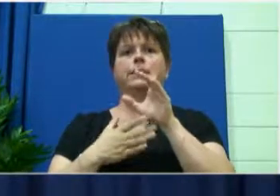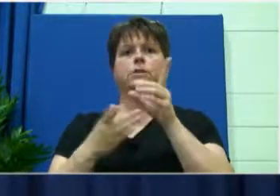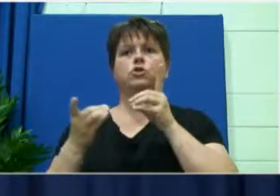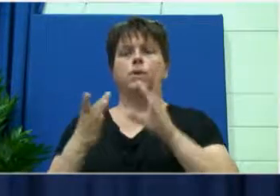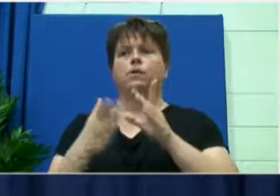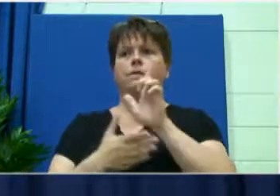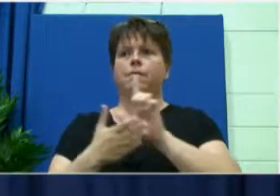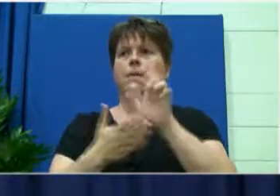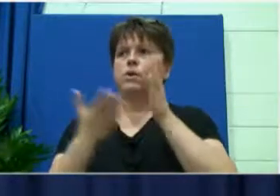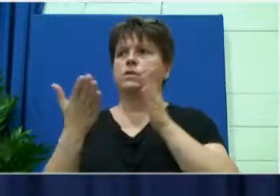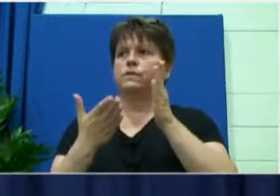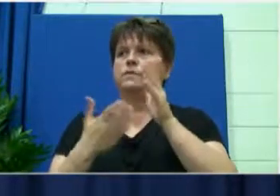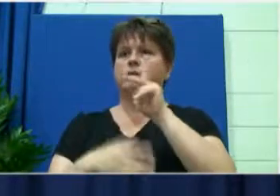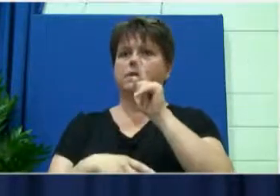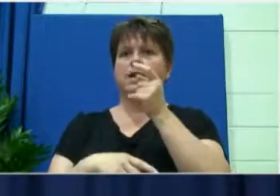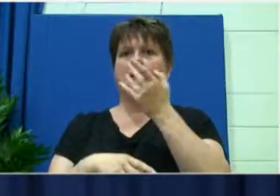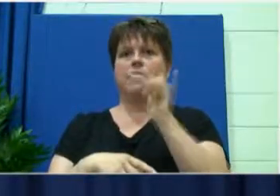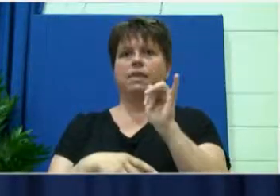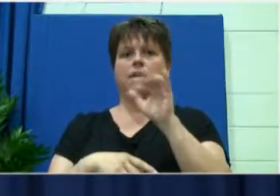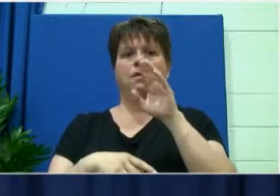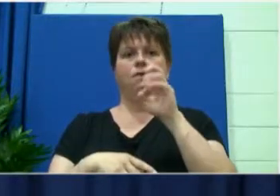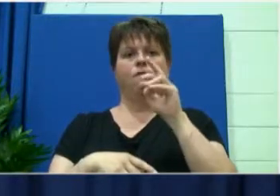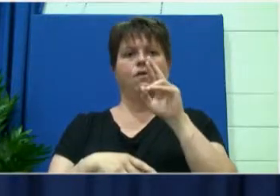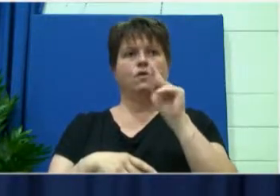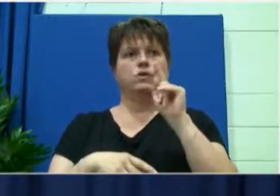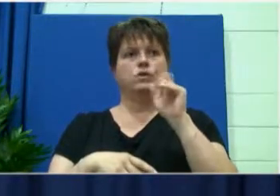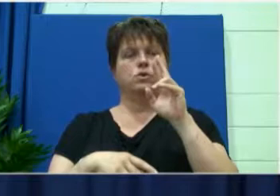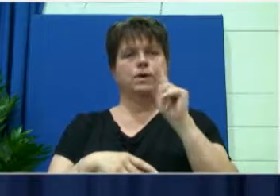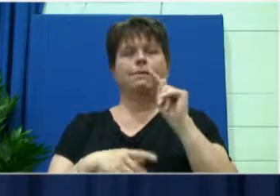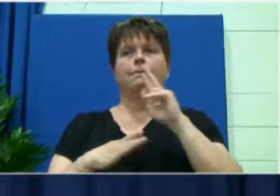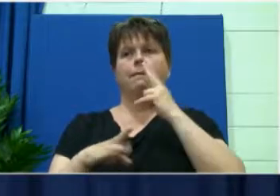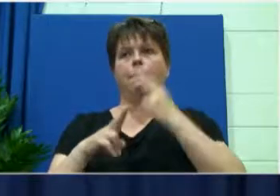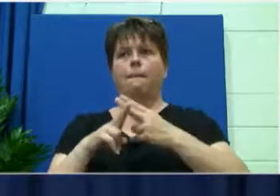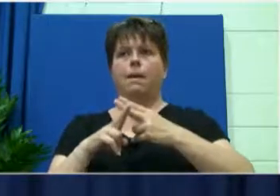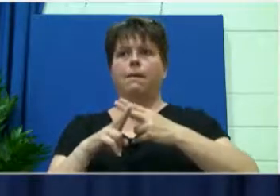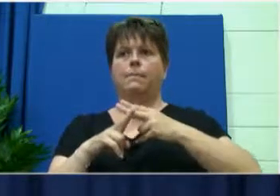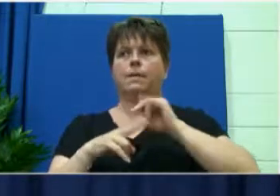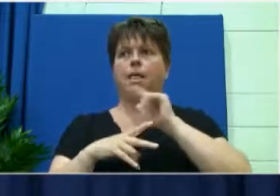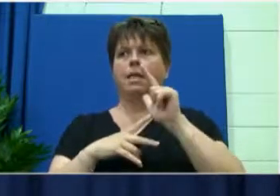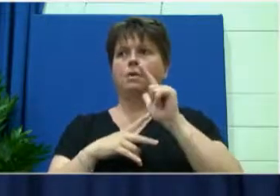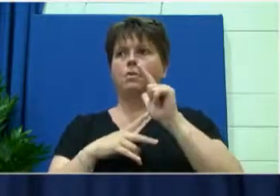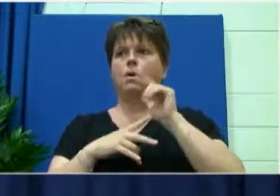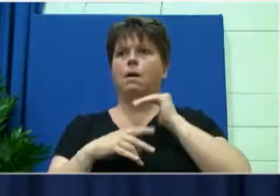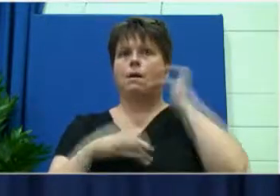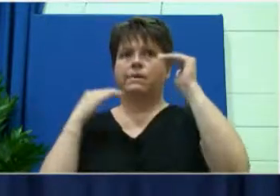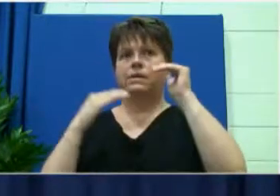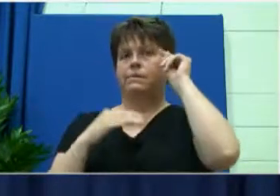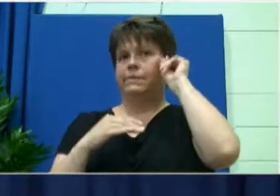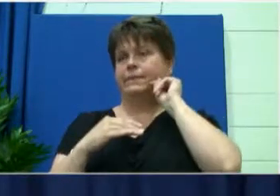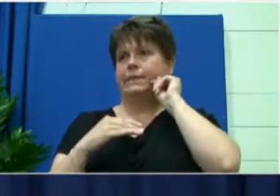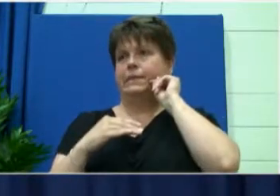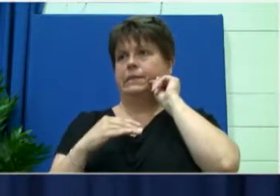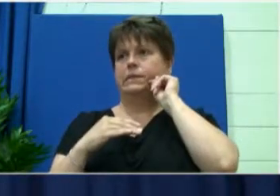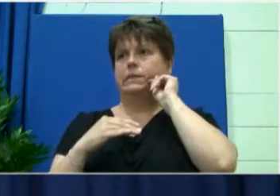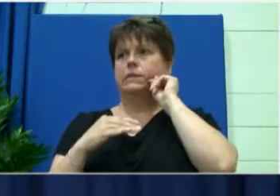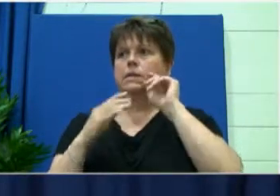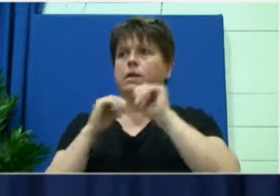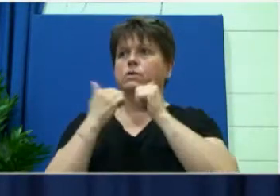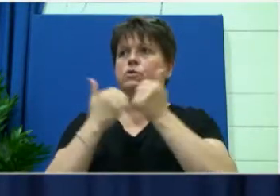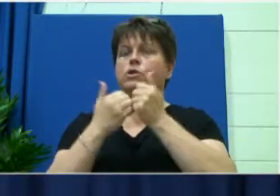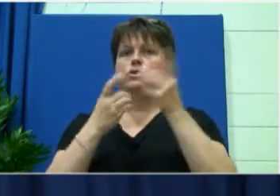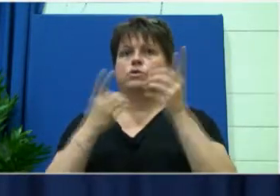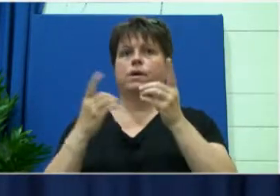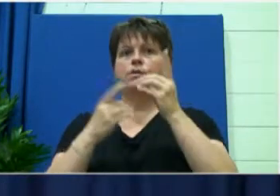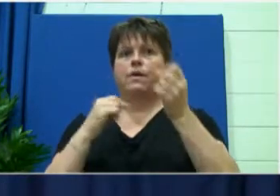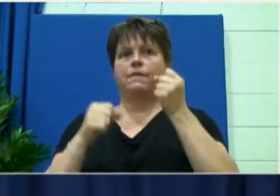Services, Kathy Overstreet, was named the Illinois Adult and Continuing Education Association Director